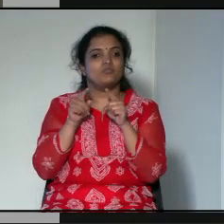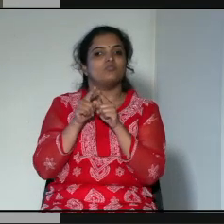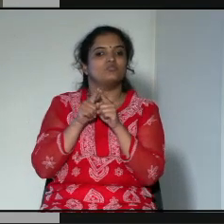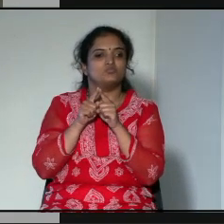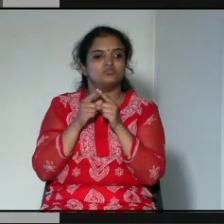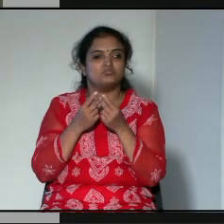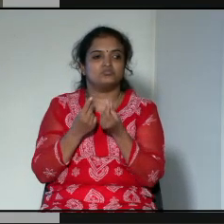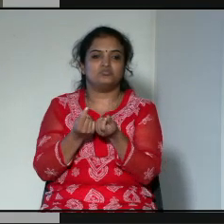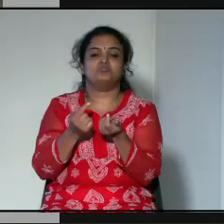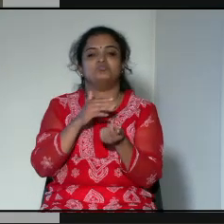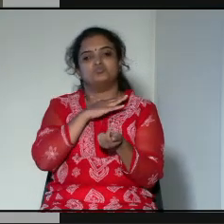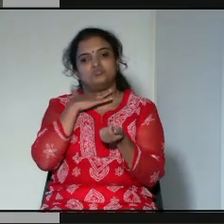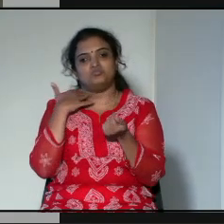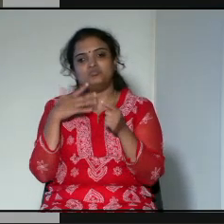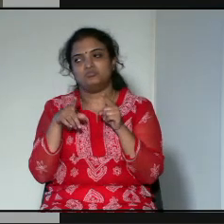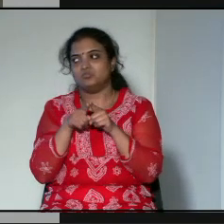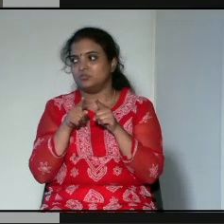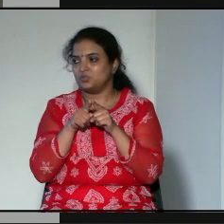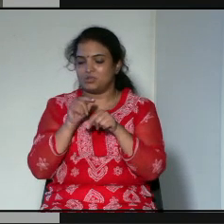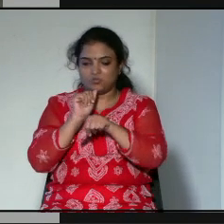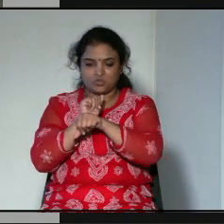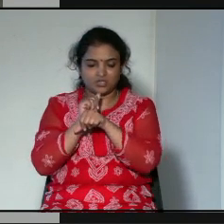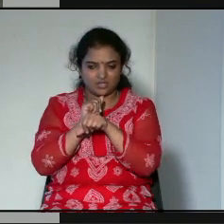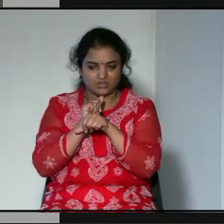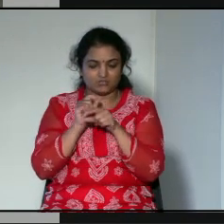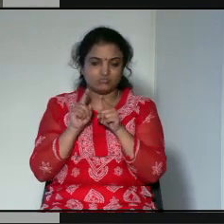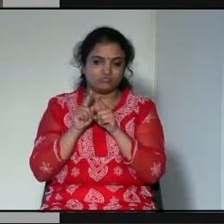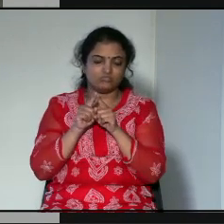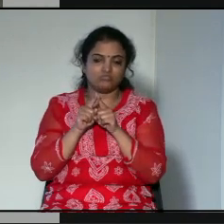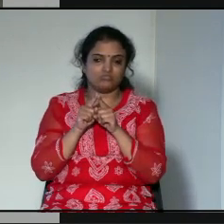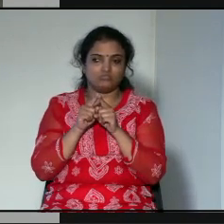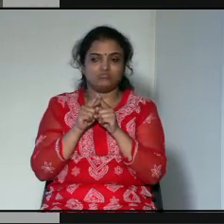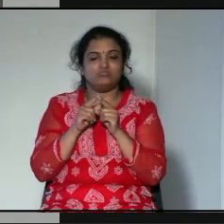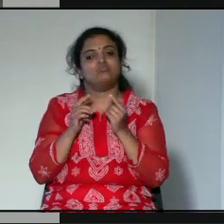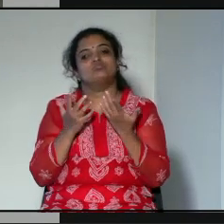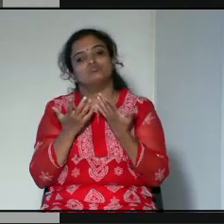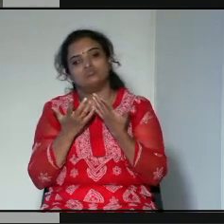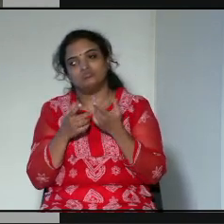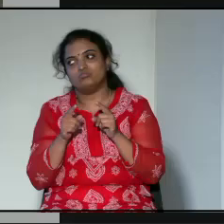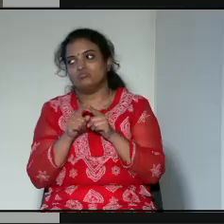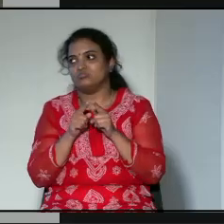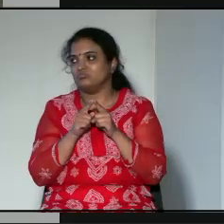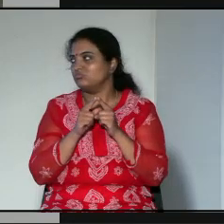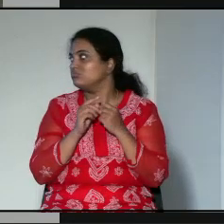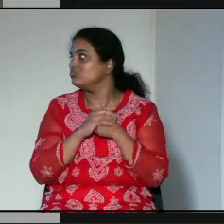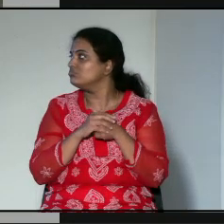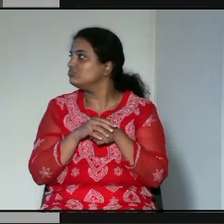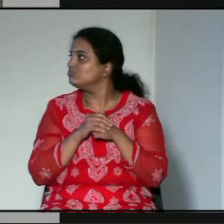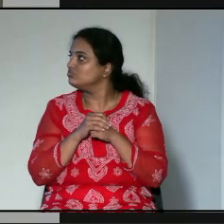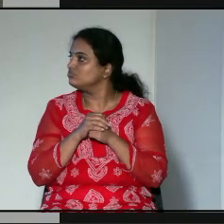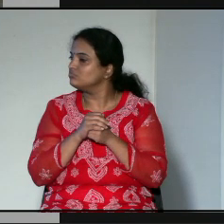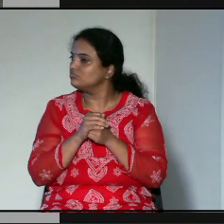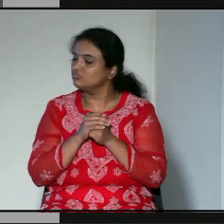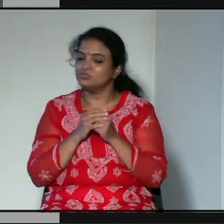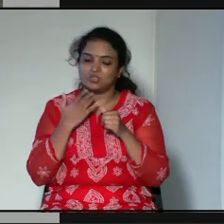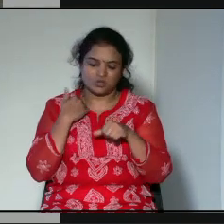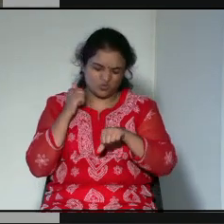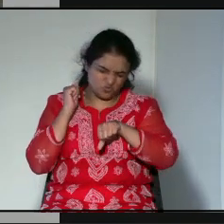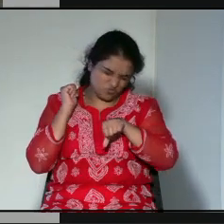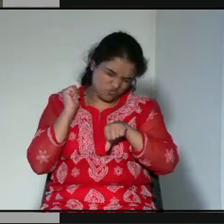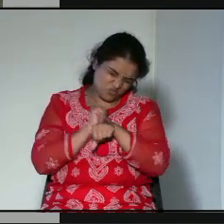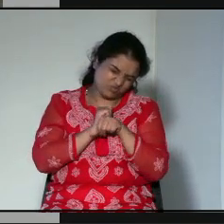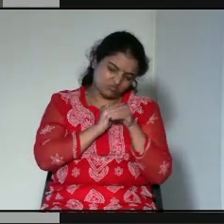she needed to complete the work. She died, though, as she would have wanted to, working till the